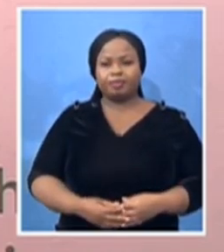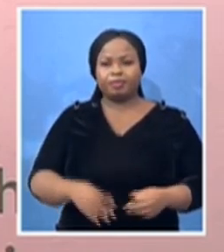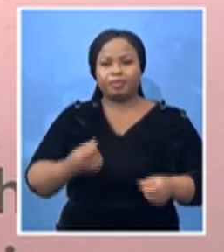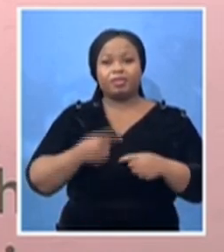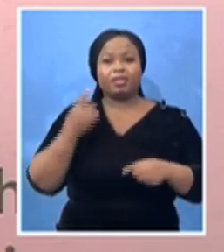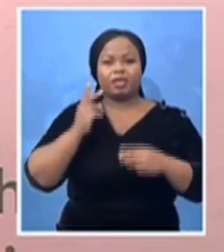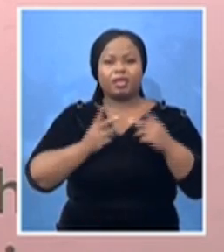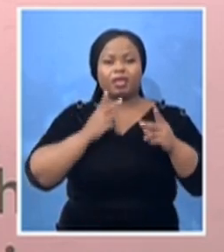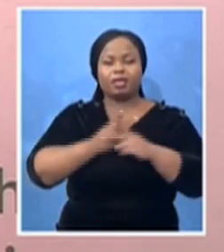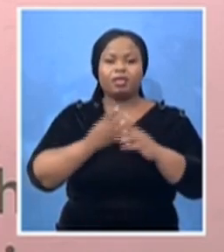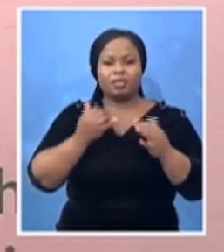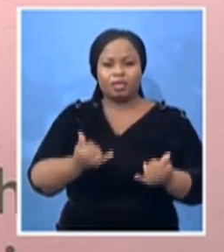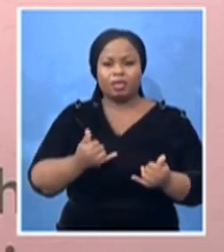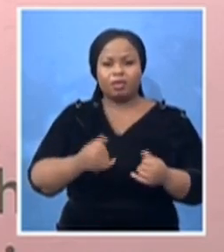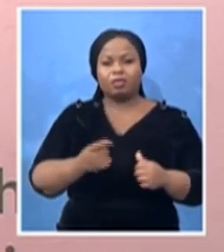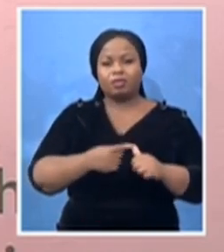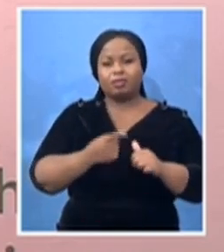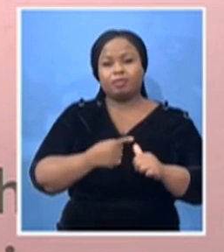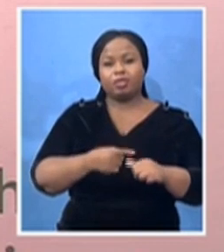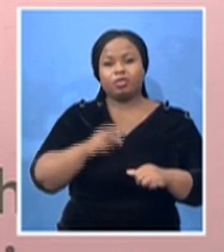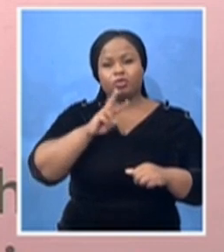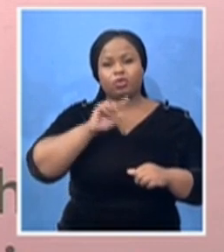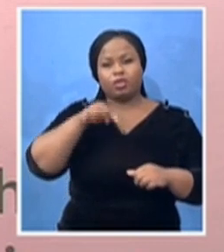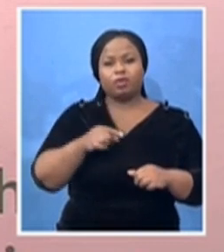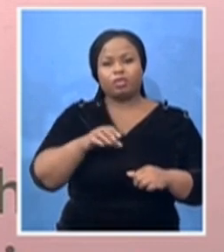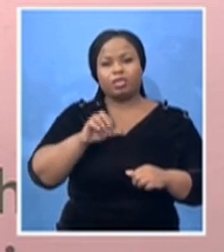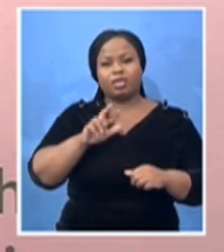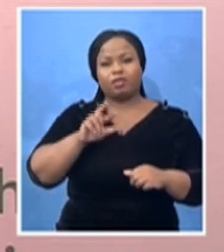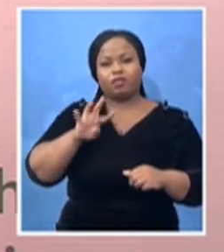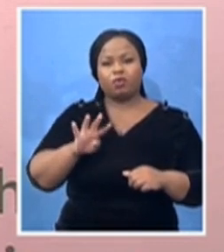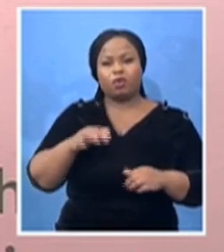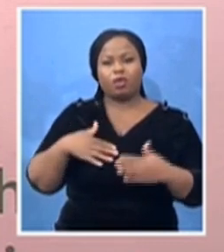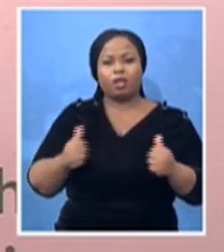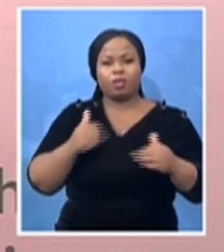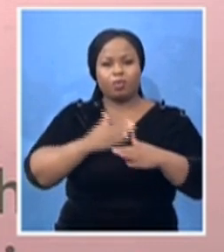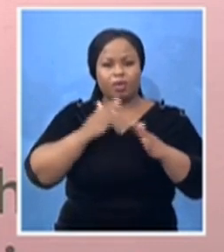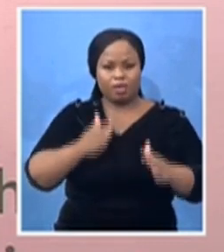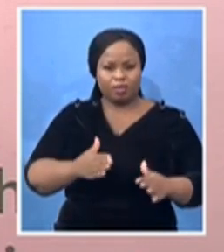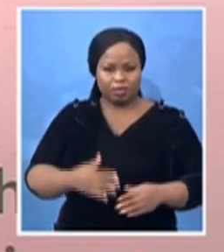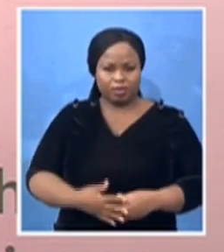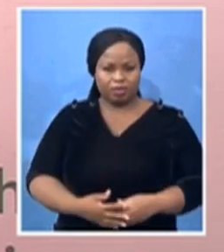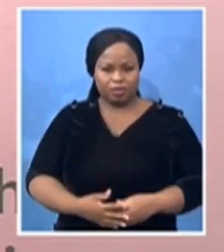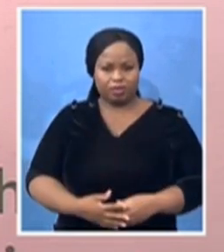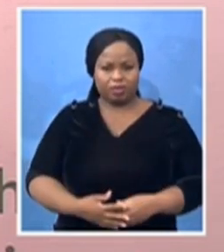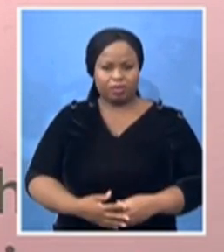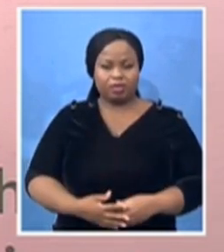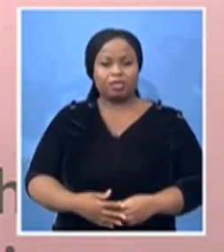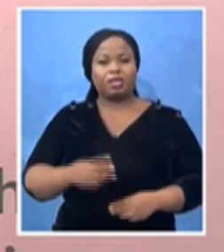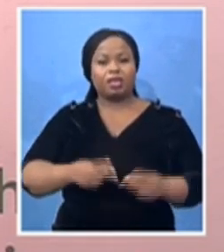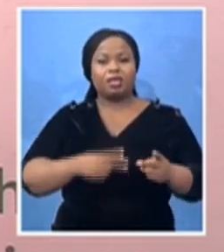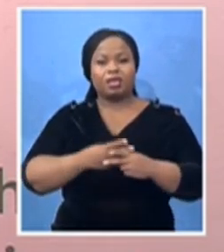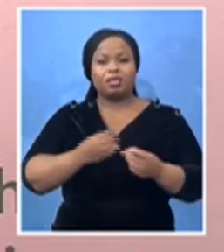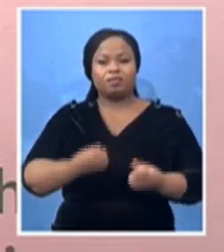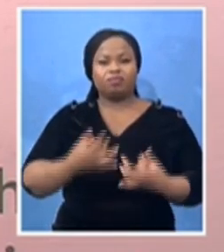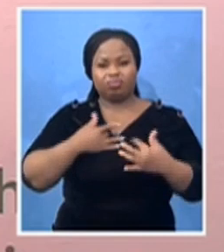2,084 of health workers have actually been infected and found to be COVID positive.